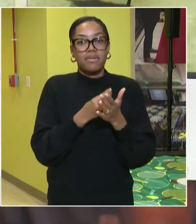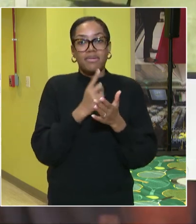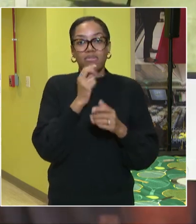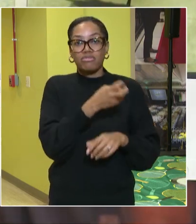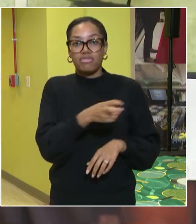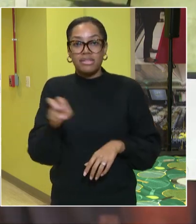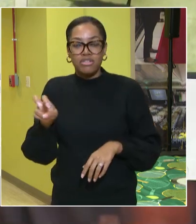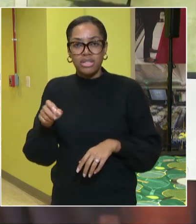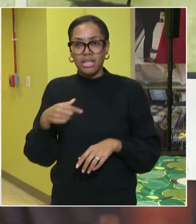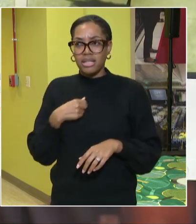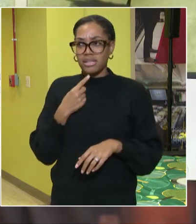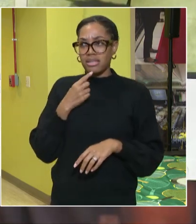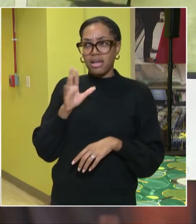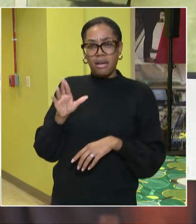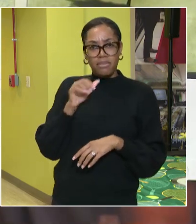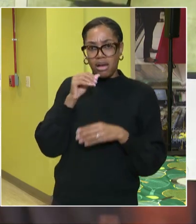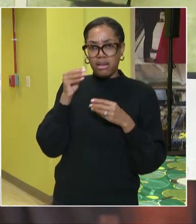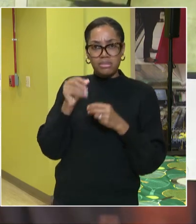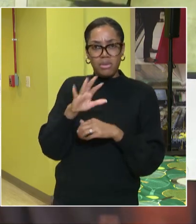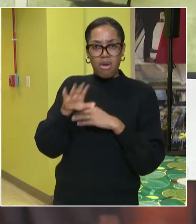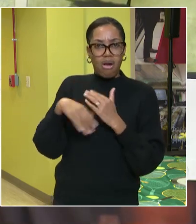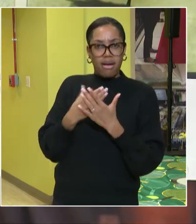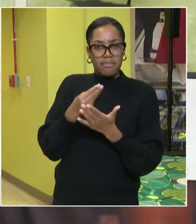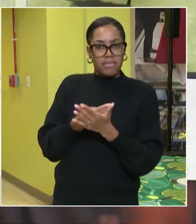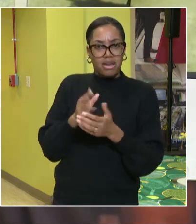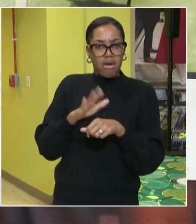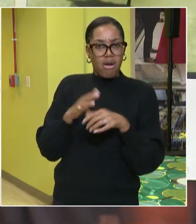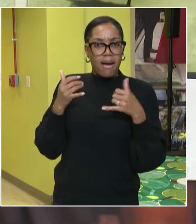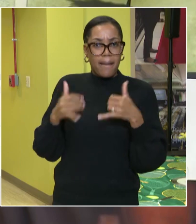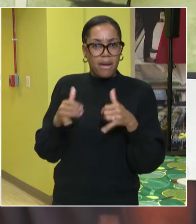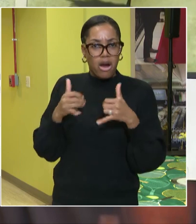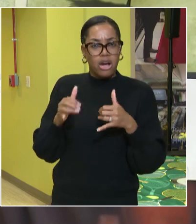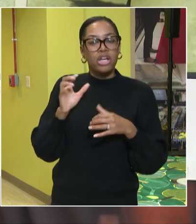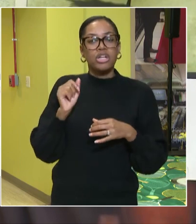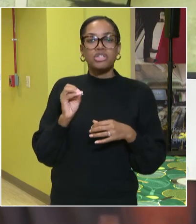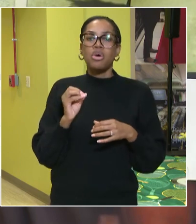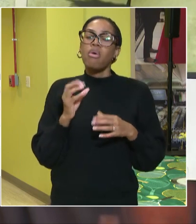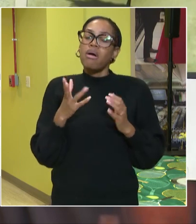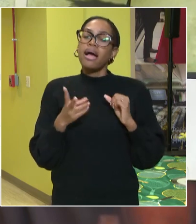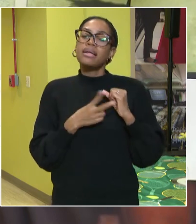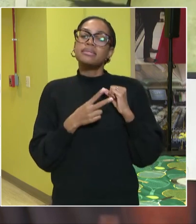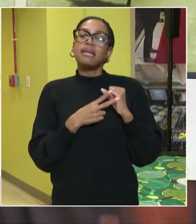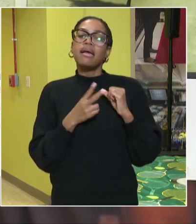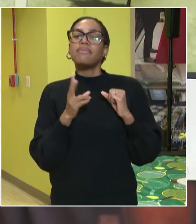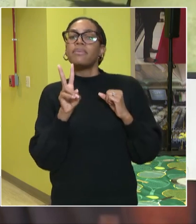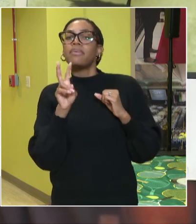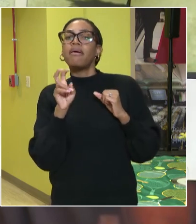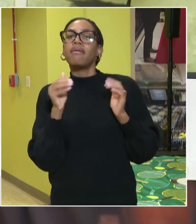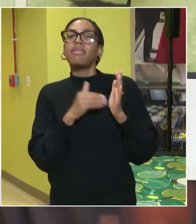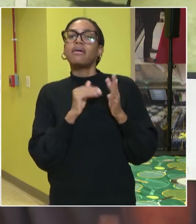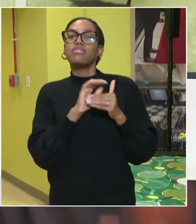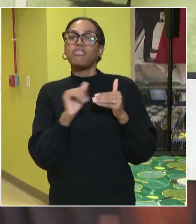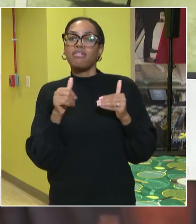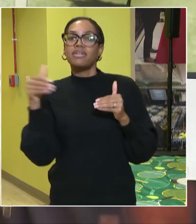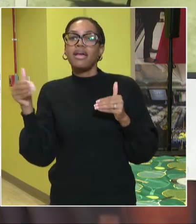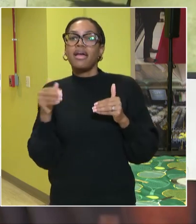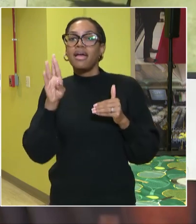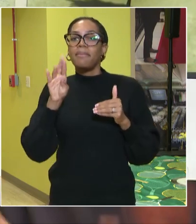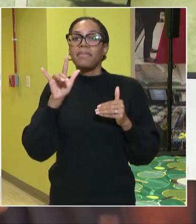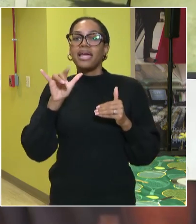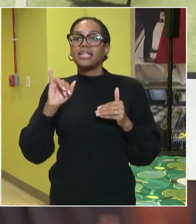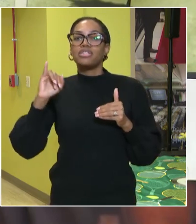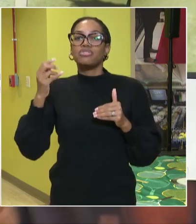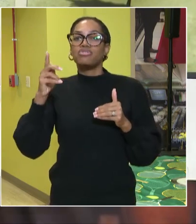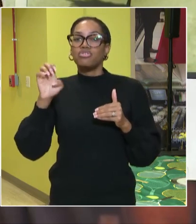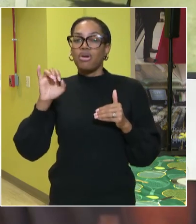I was like, I'm not spending all this money on a party. So I saved a couple of $100,000 and invited Betty Jo Gaines to come over